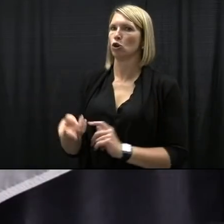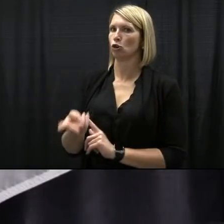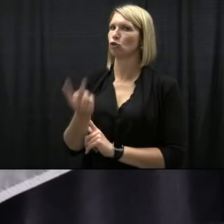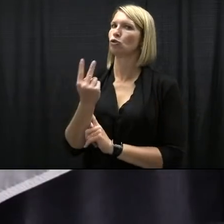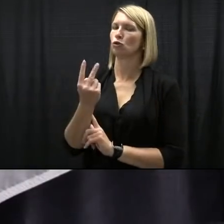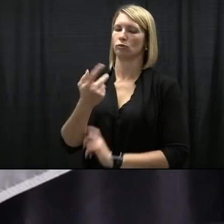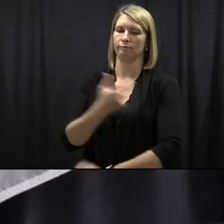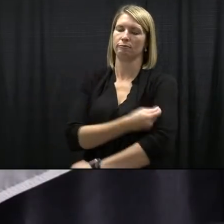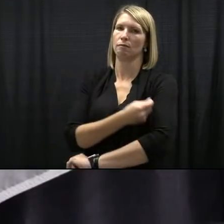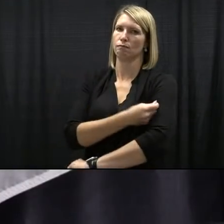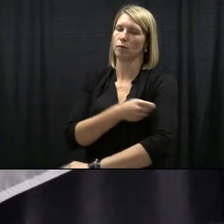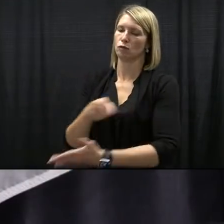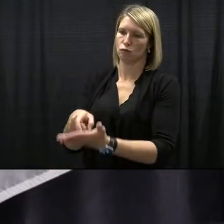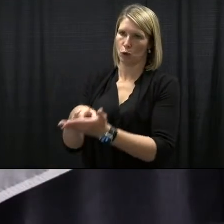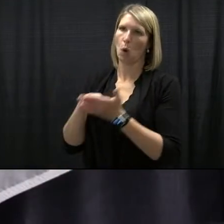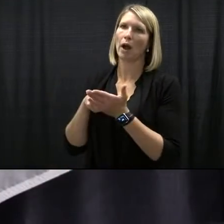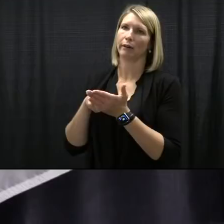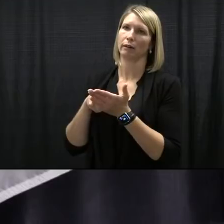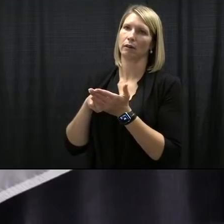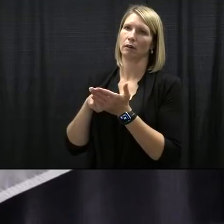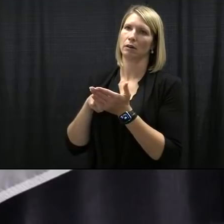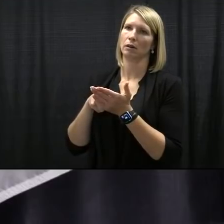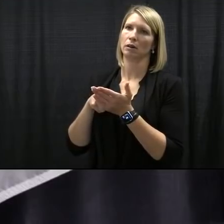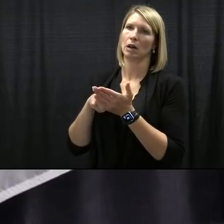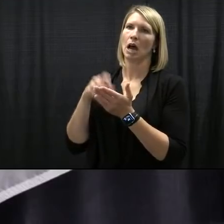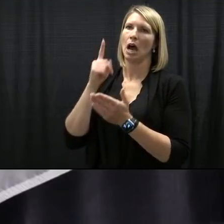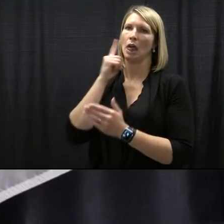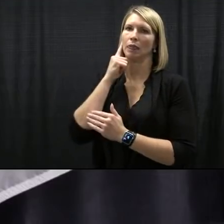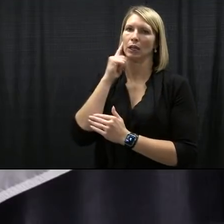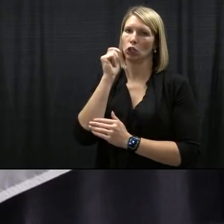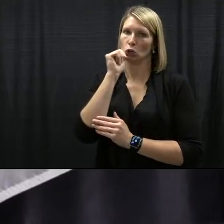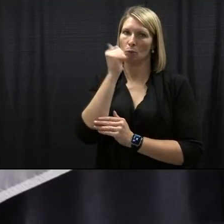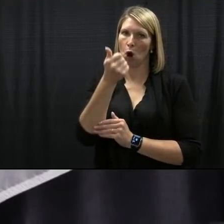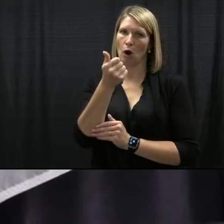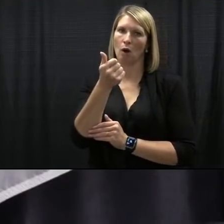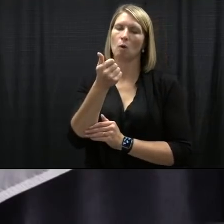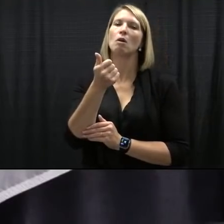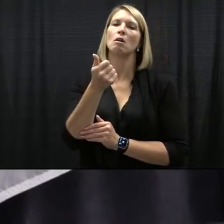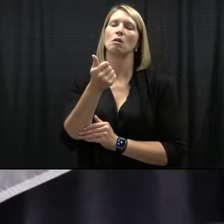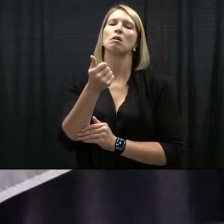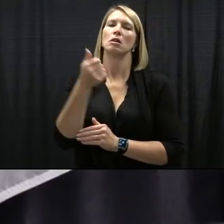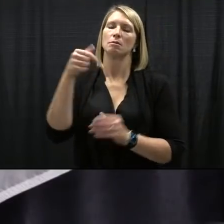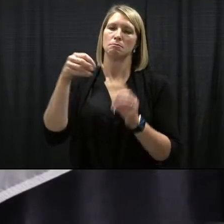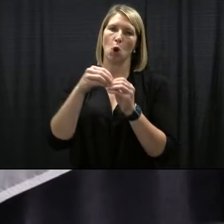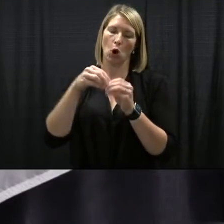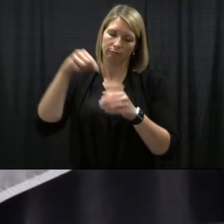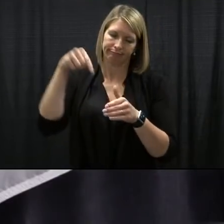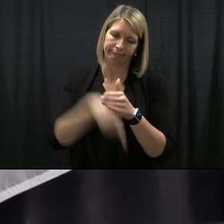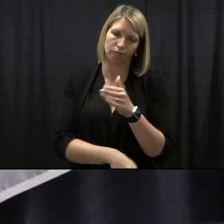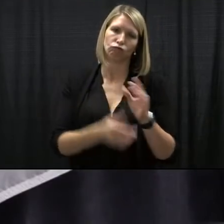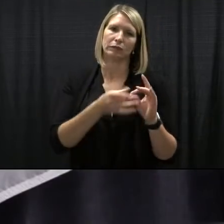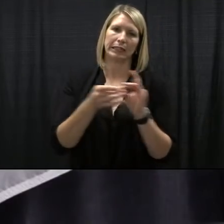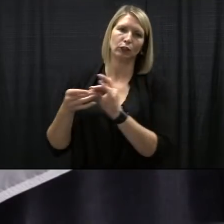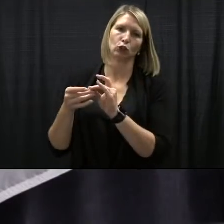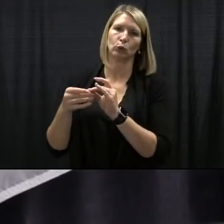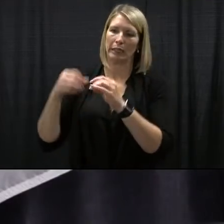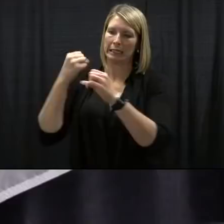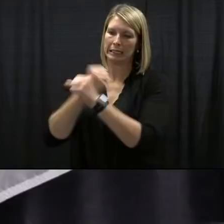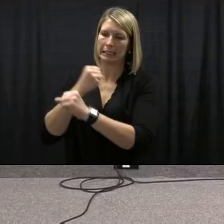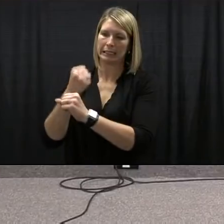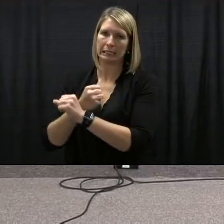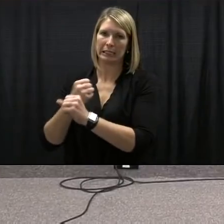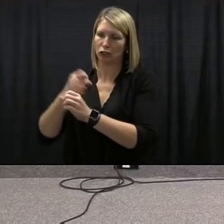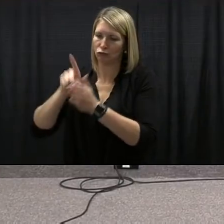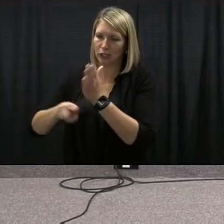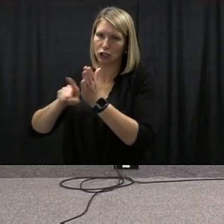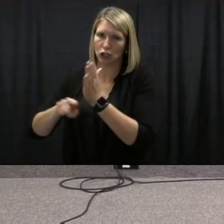epidemiology, I think you'll find great benefit in tomorrow in seeing Dr. Rahman's presentation. Okay, thank you. And then to regionalize